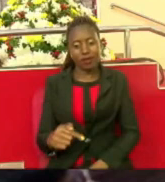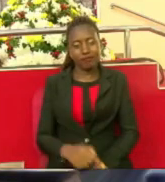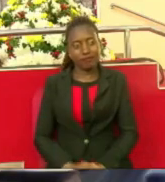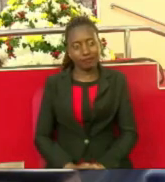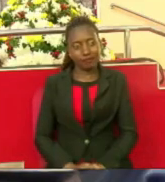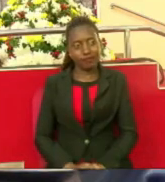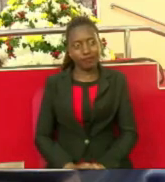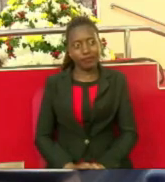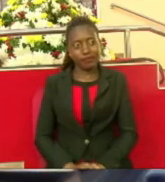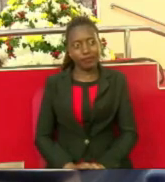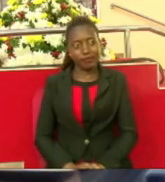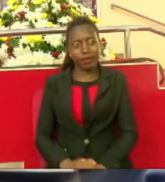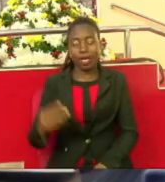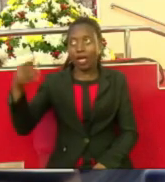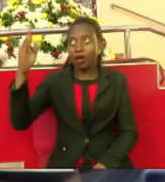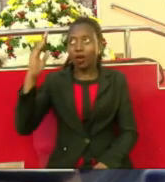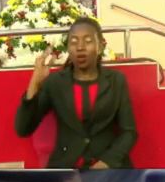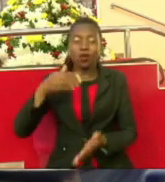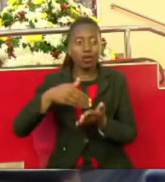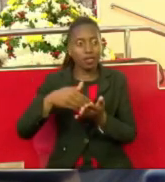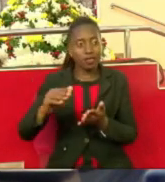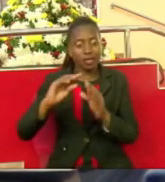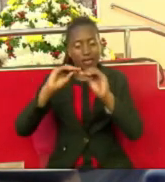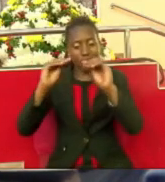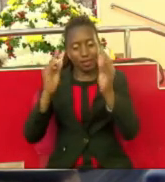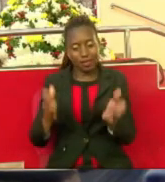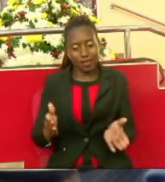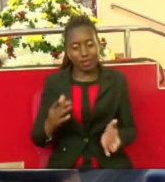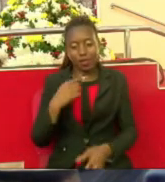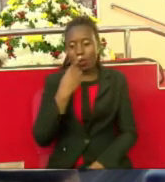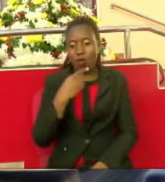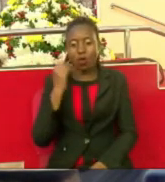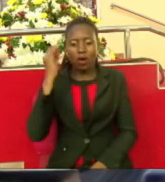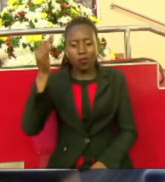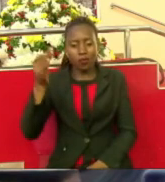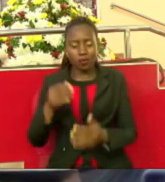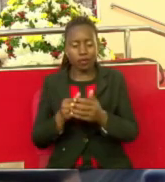God sent teachers who are destined to help us in my life.